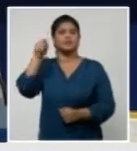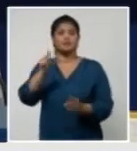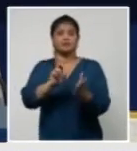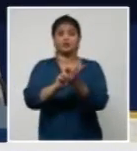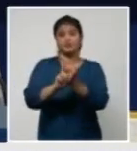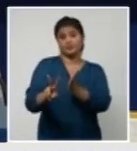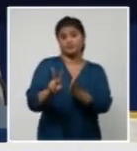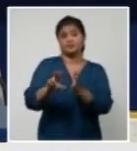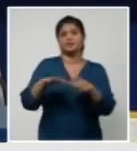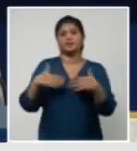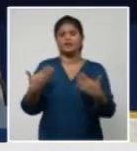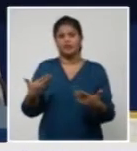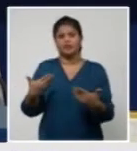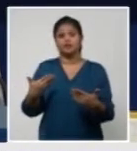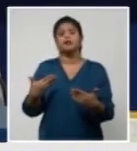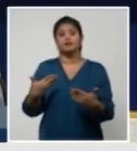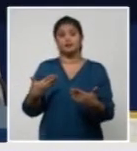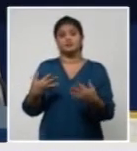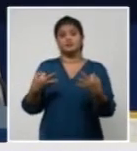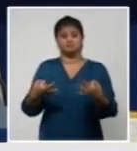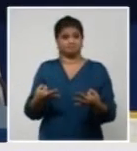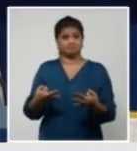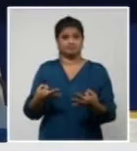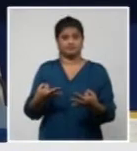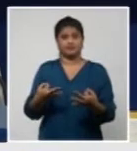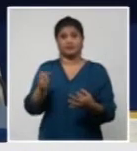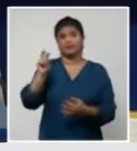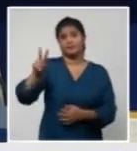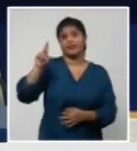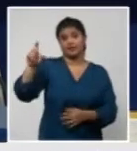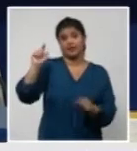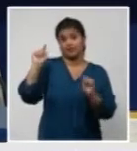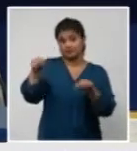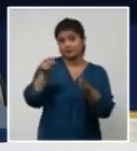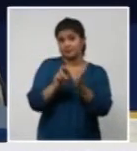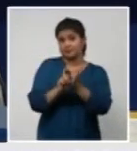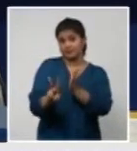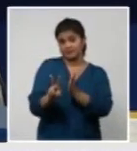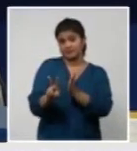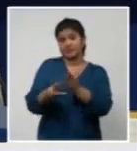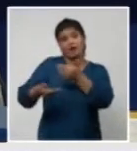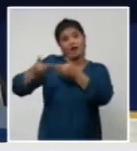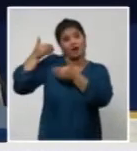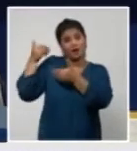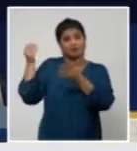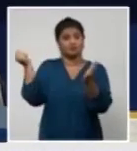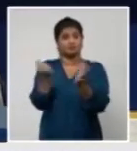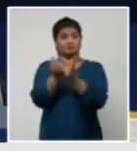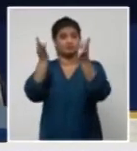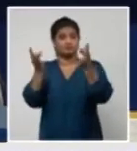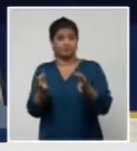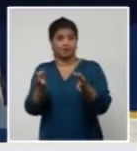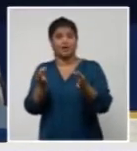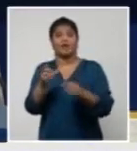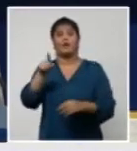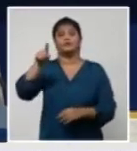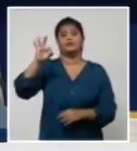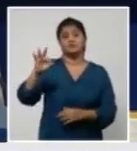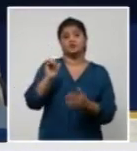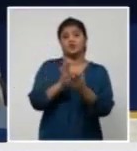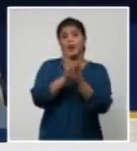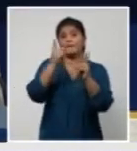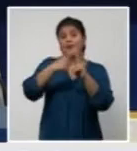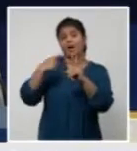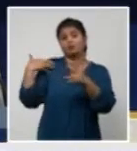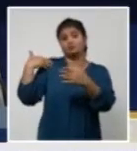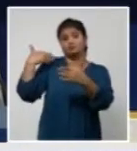last positive case on May the 18th and Artemisa on May the 28th. The patient from Villa